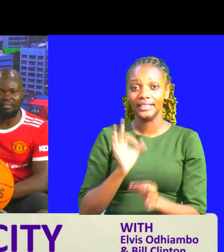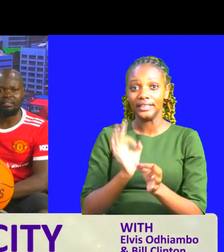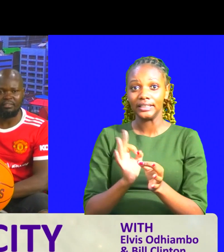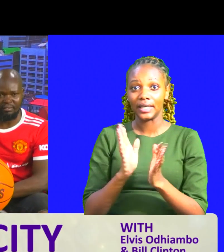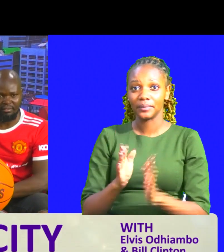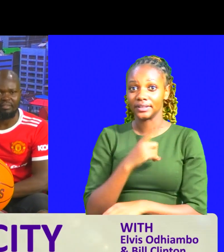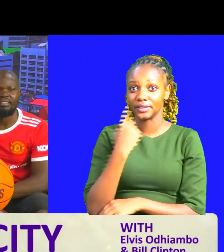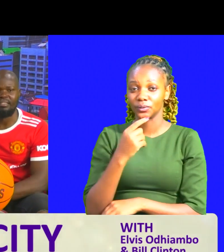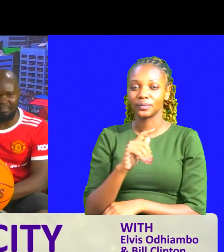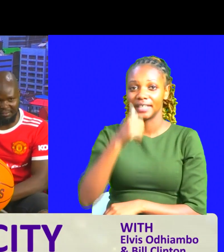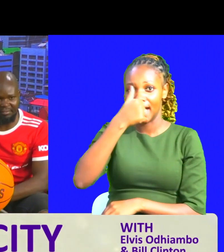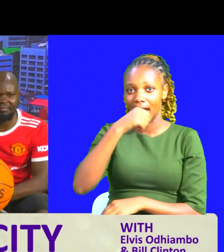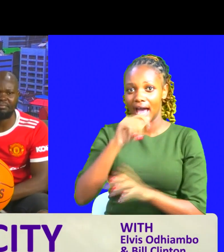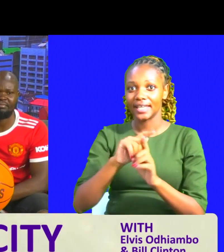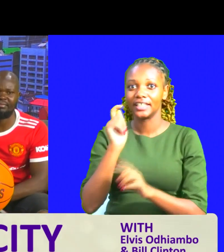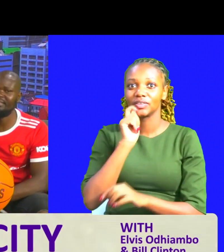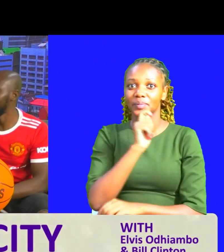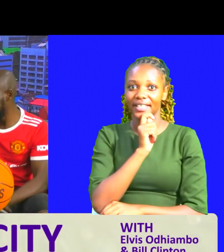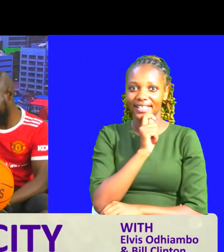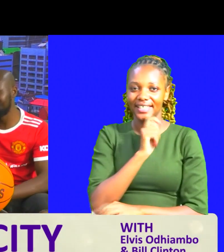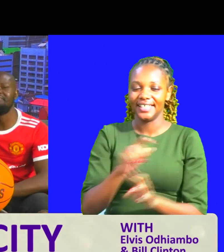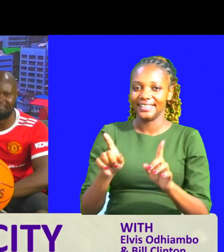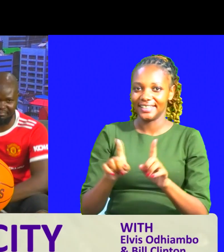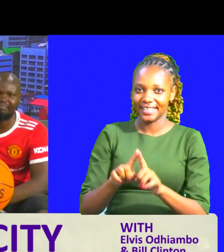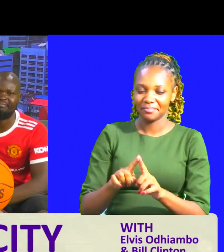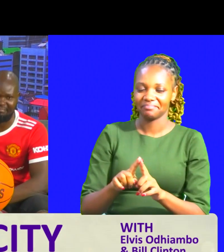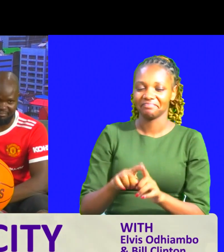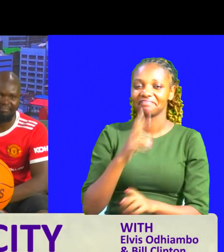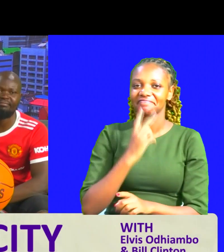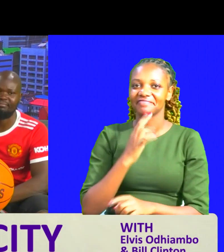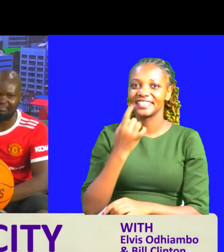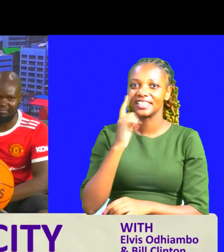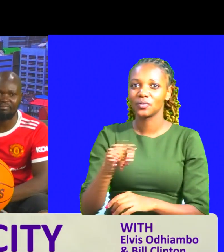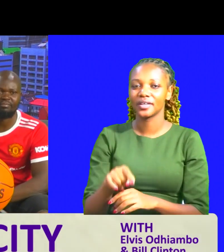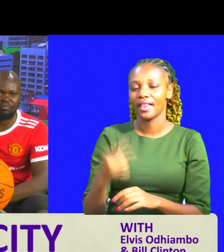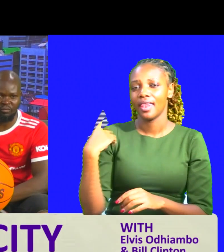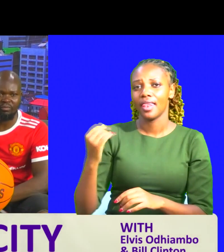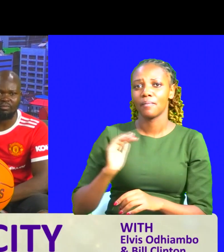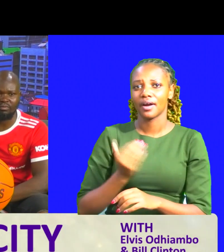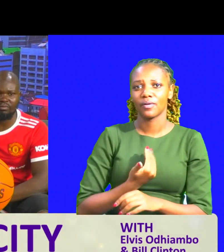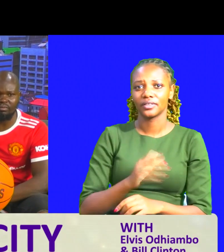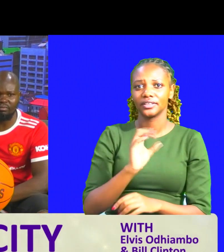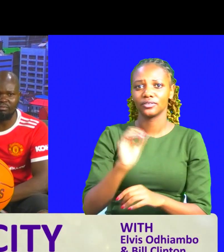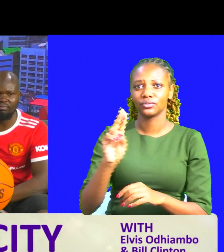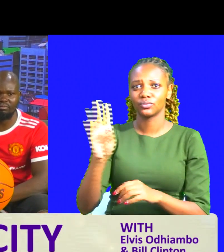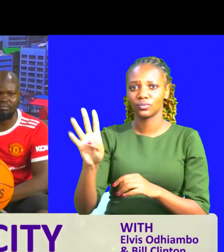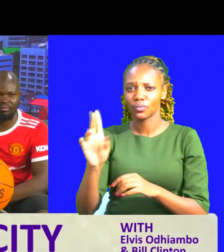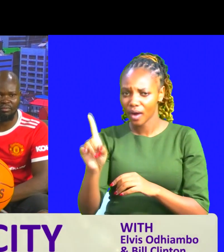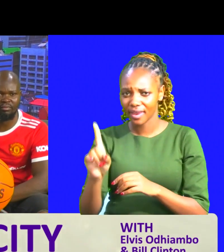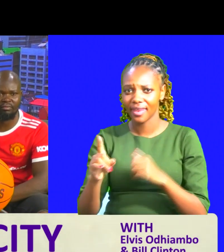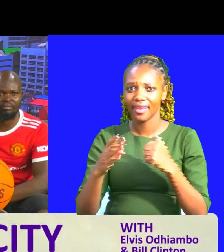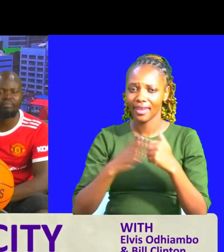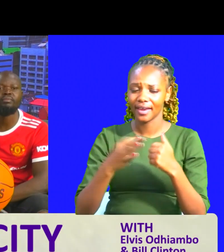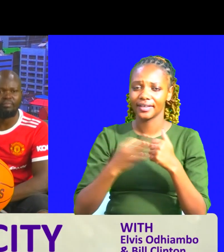evening are Anne and Tobias Omondi. And of course, just like Elvis has mentioned, 021980384 is our SMS